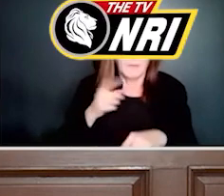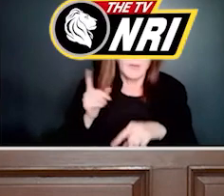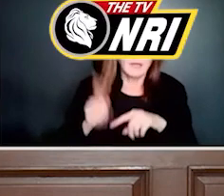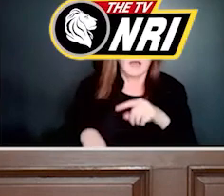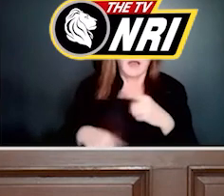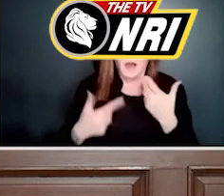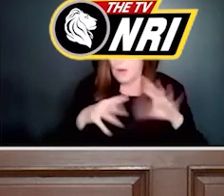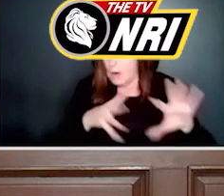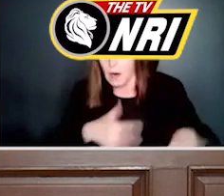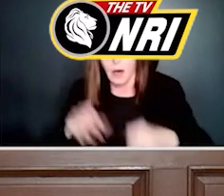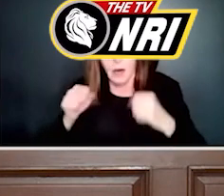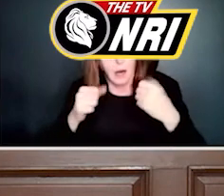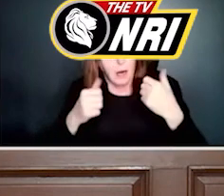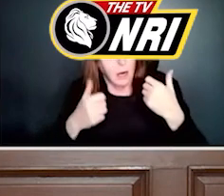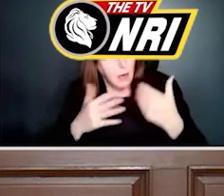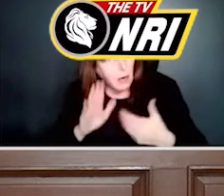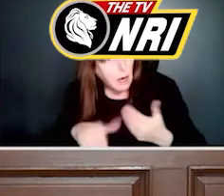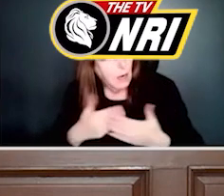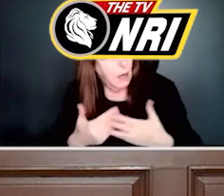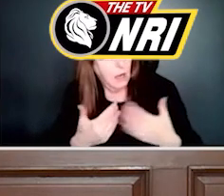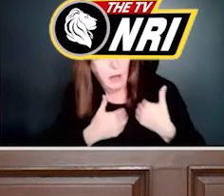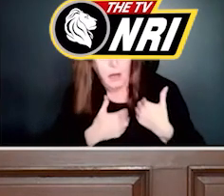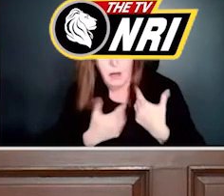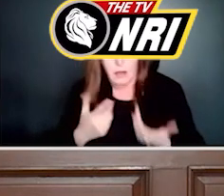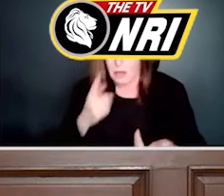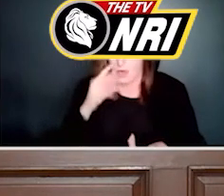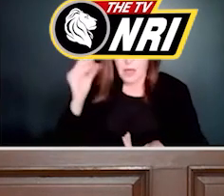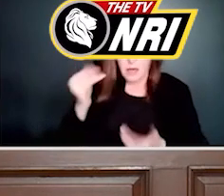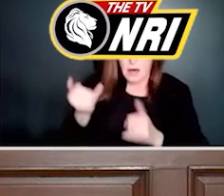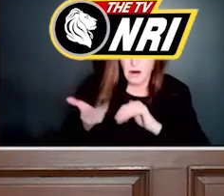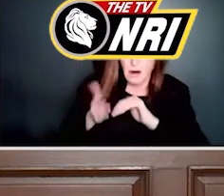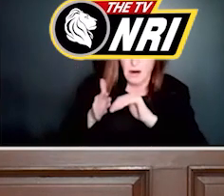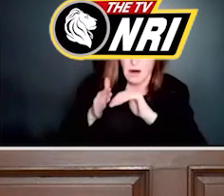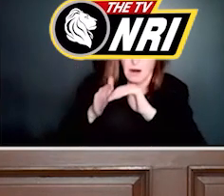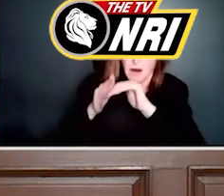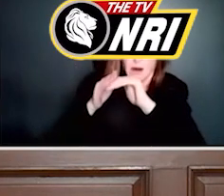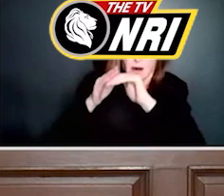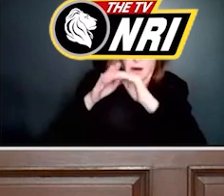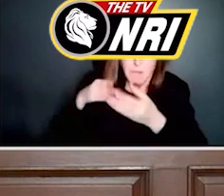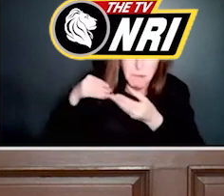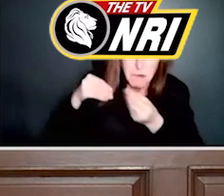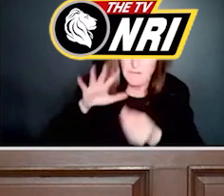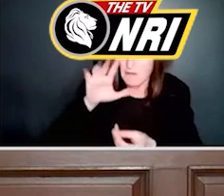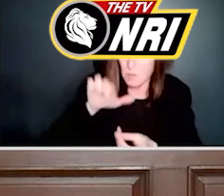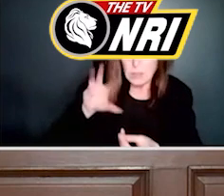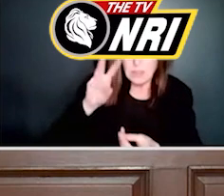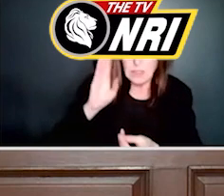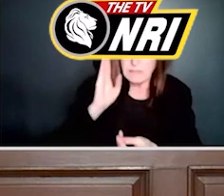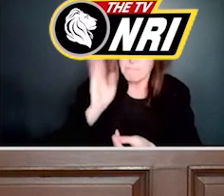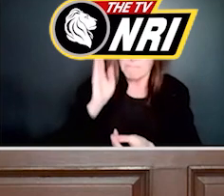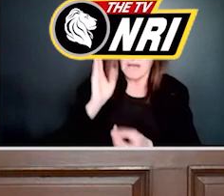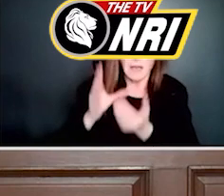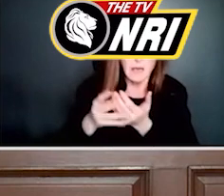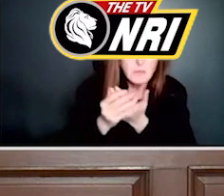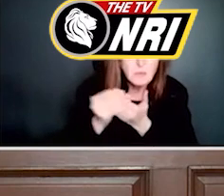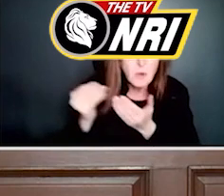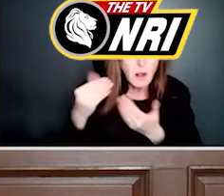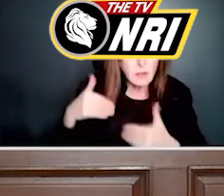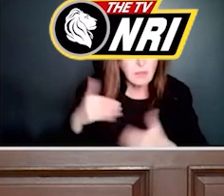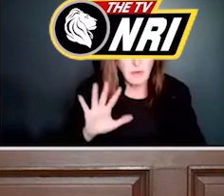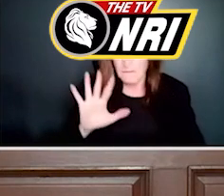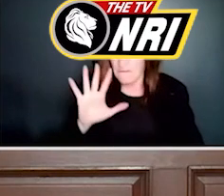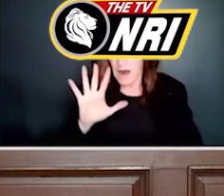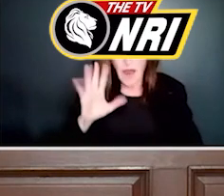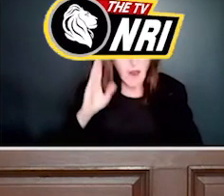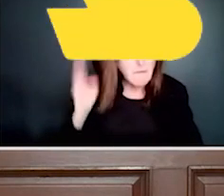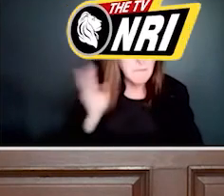of $5.6 billion this year, 5 billion before. We need to have funding for long term care, we need it for home care,